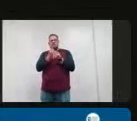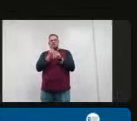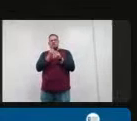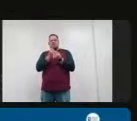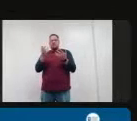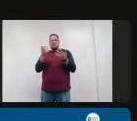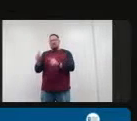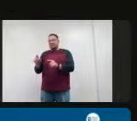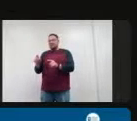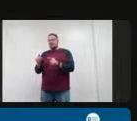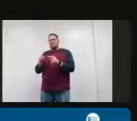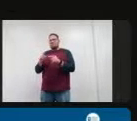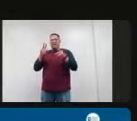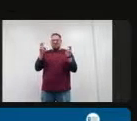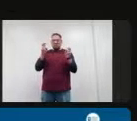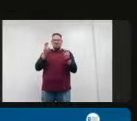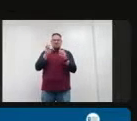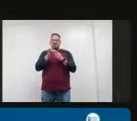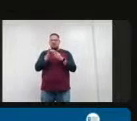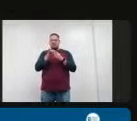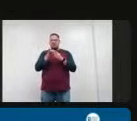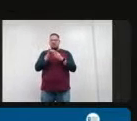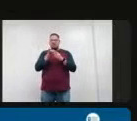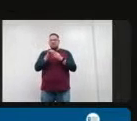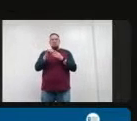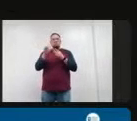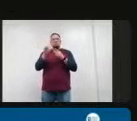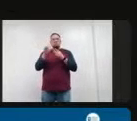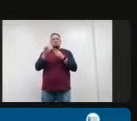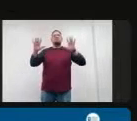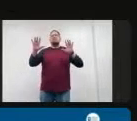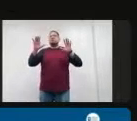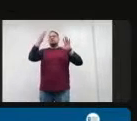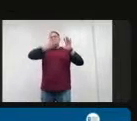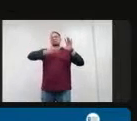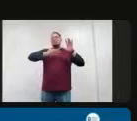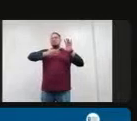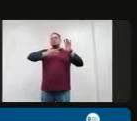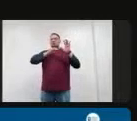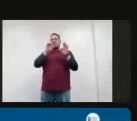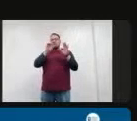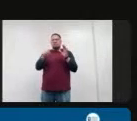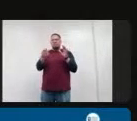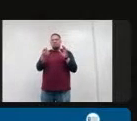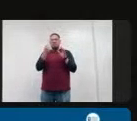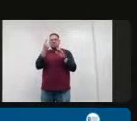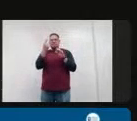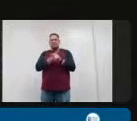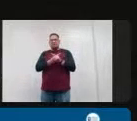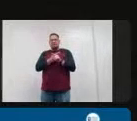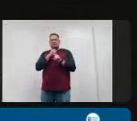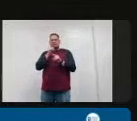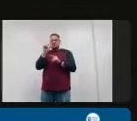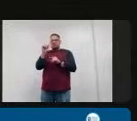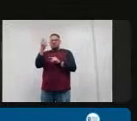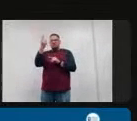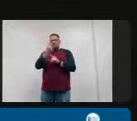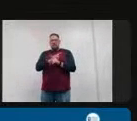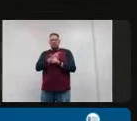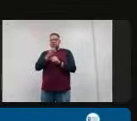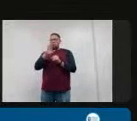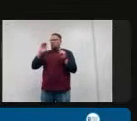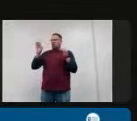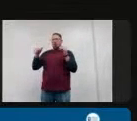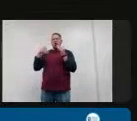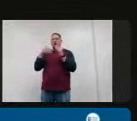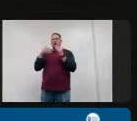issues, the way we see in front of our eyes, both the way we have experienced, not just 11 months, I want to be honest, it's not 11 months at all. It